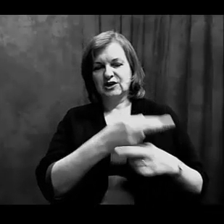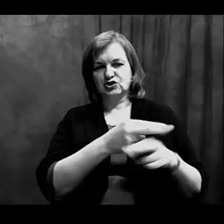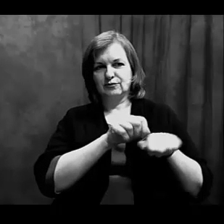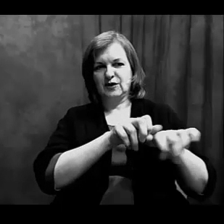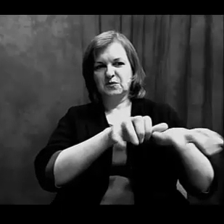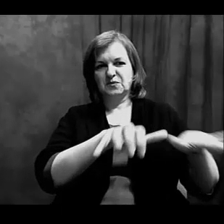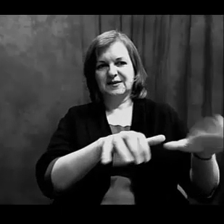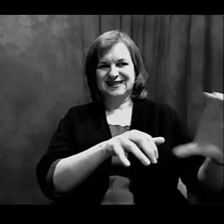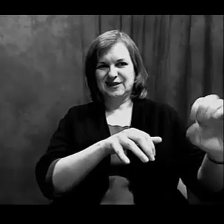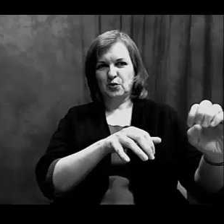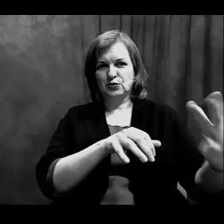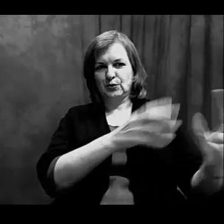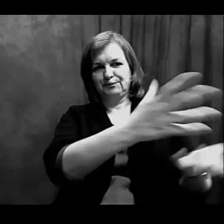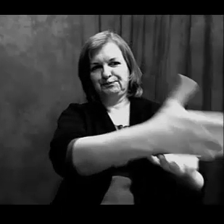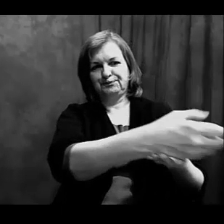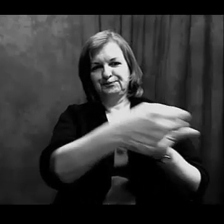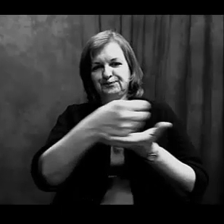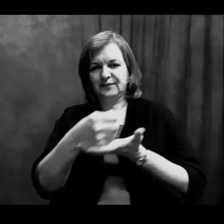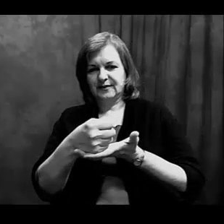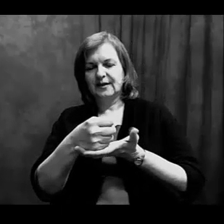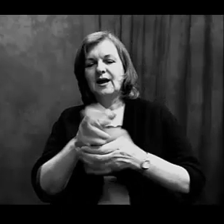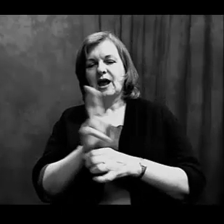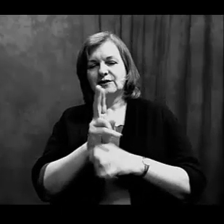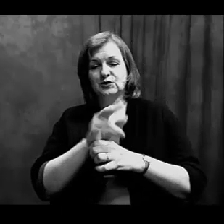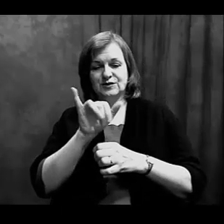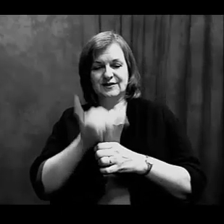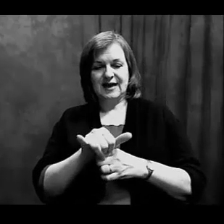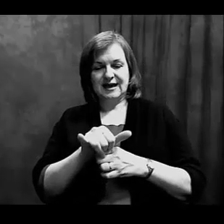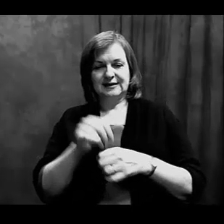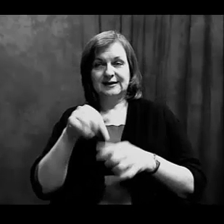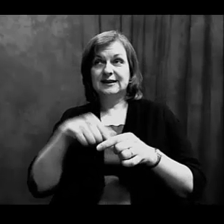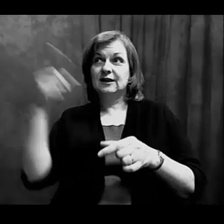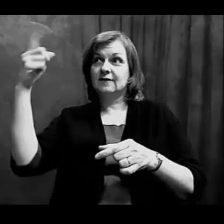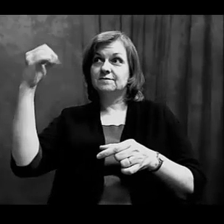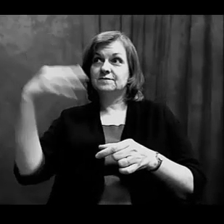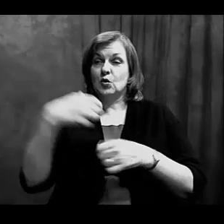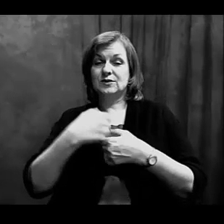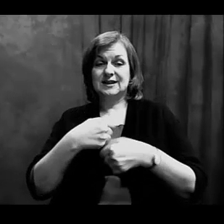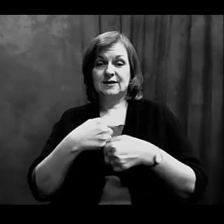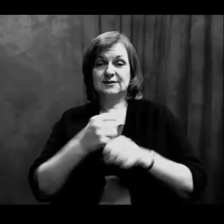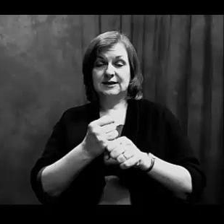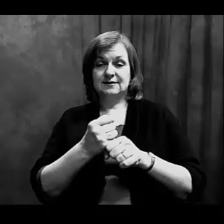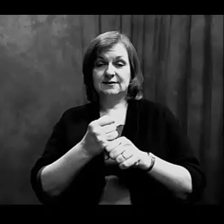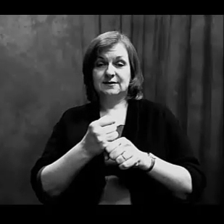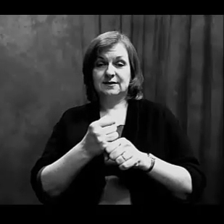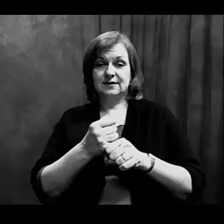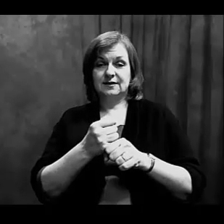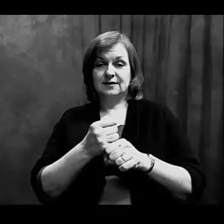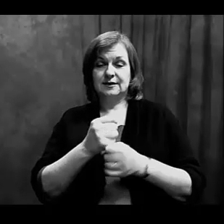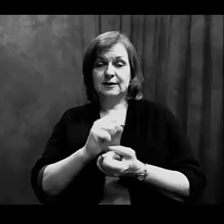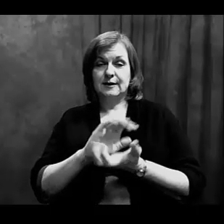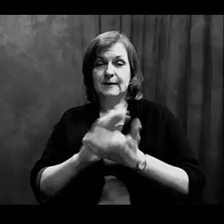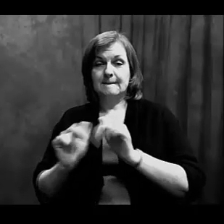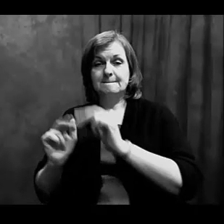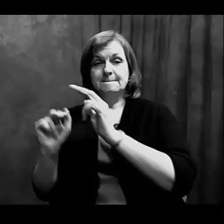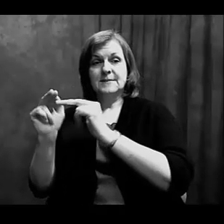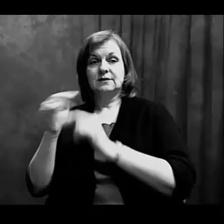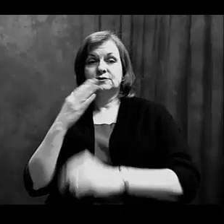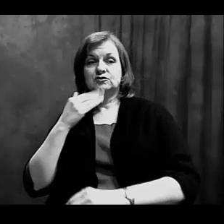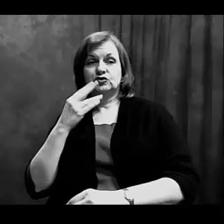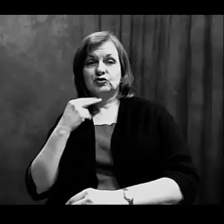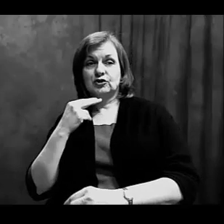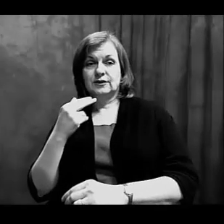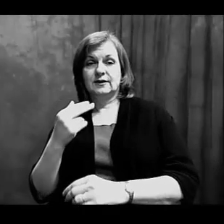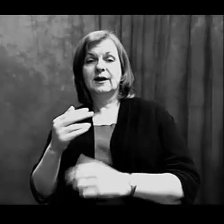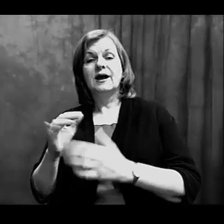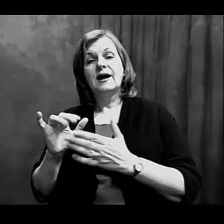cell respiration and actually going to use it in photosynthesis